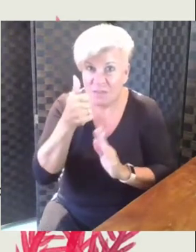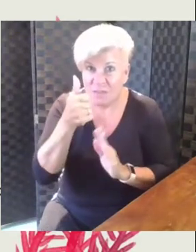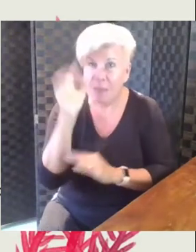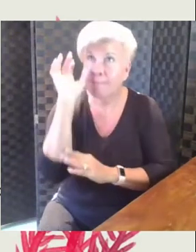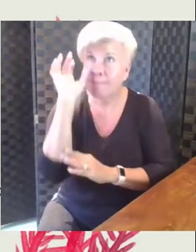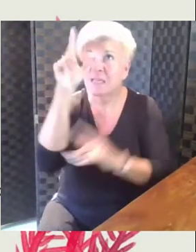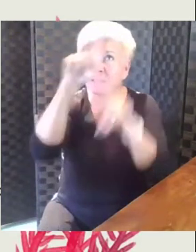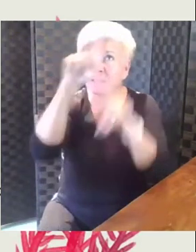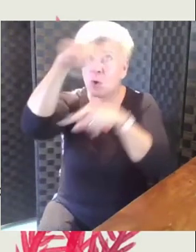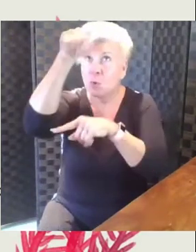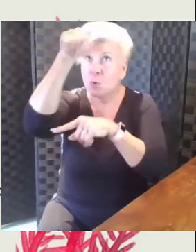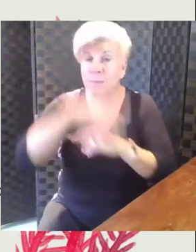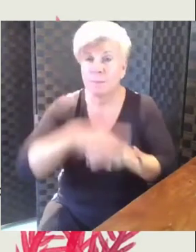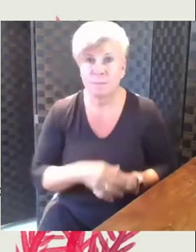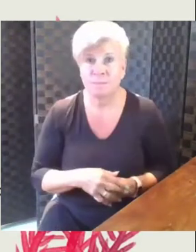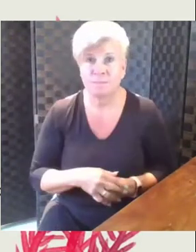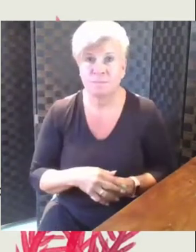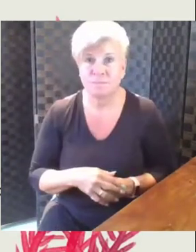than a basketball hoop.